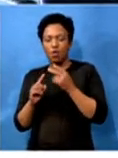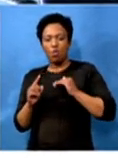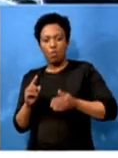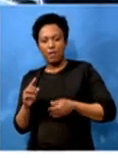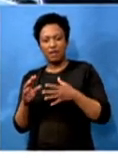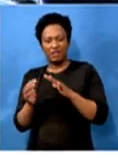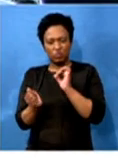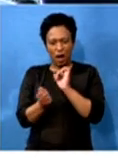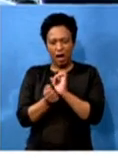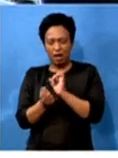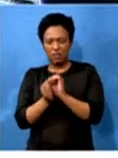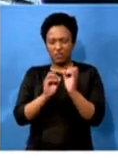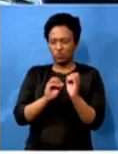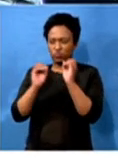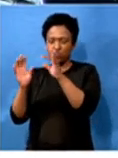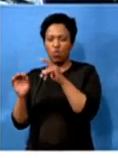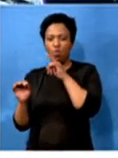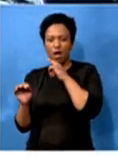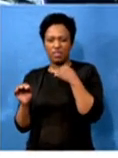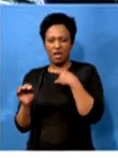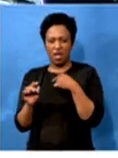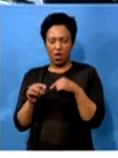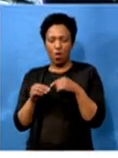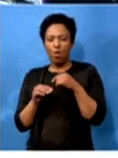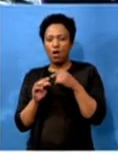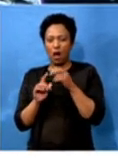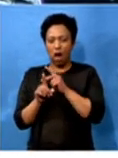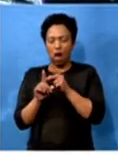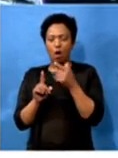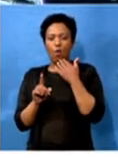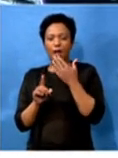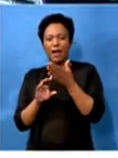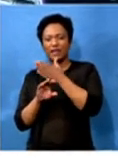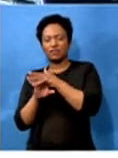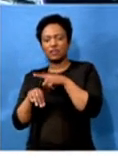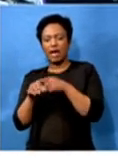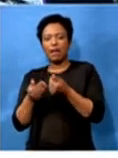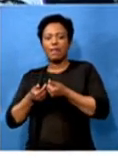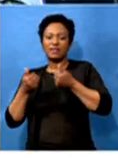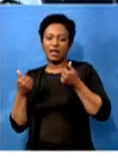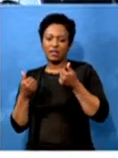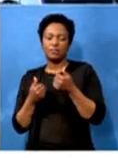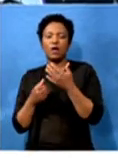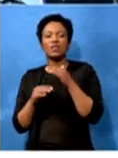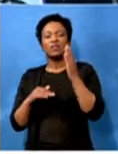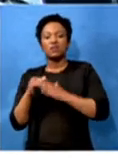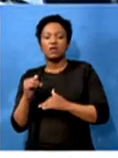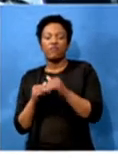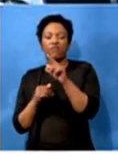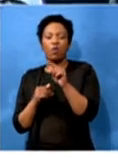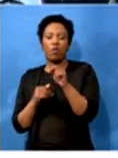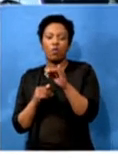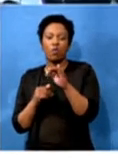arrested and charged with treason by the apartheid government, and those you mentioned, you know, just